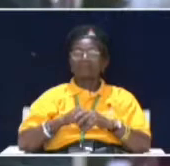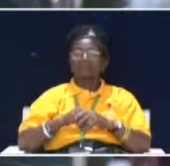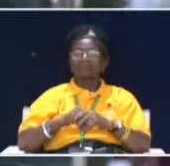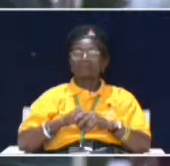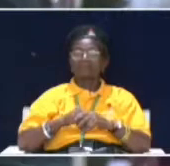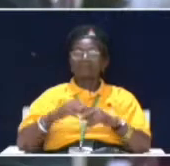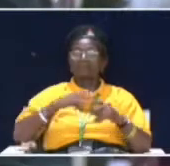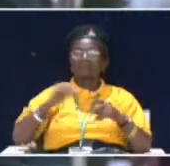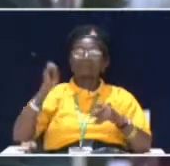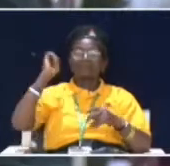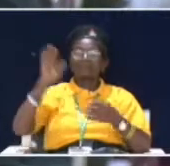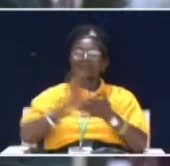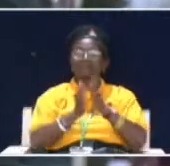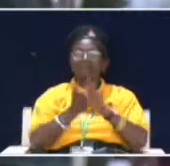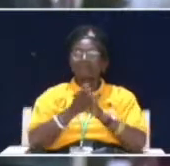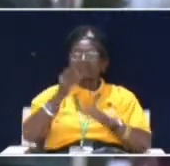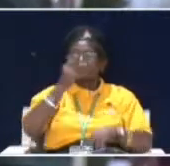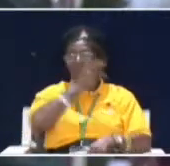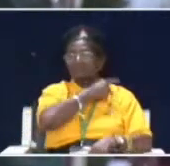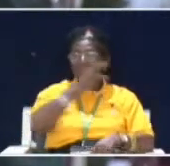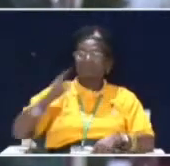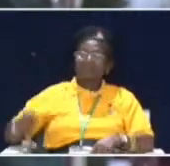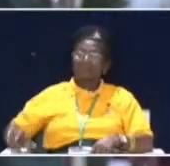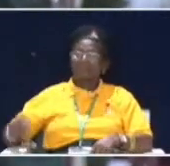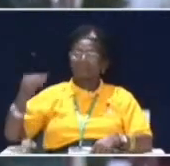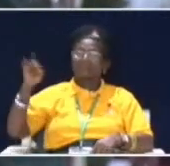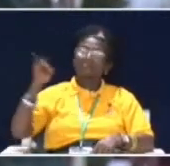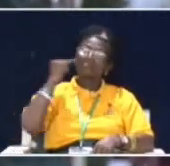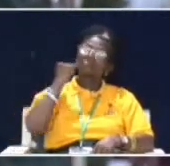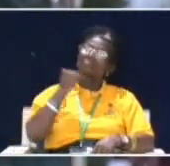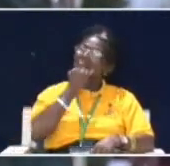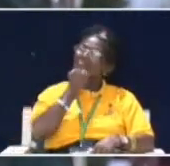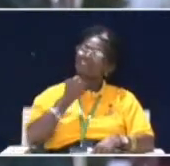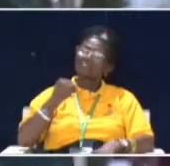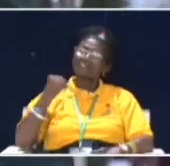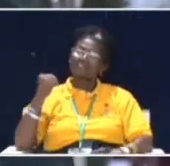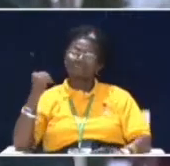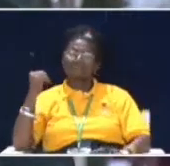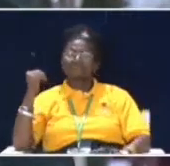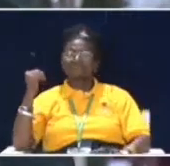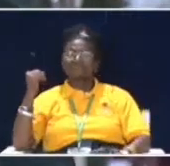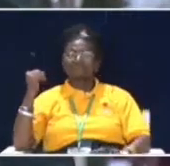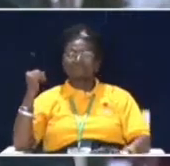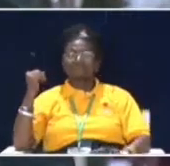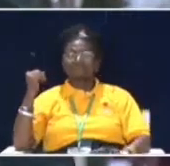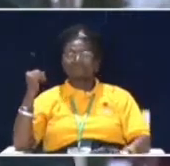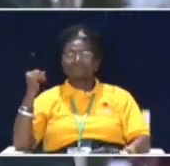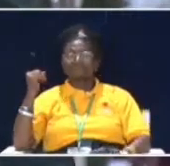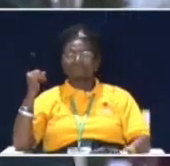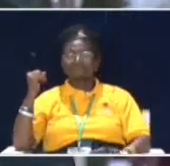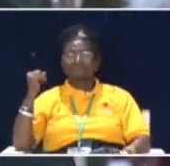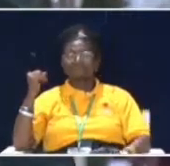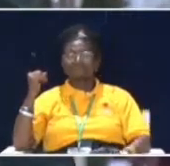the king of Israel. Owa di oba Israeli.